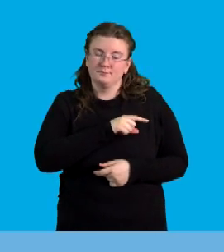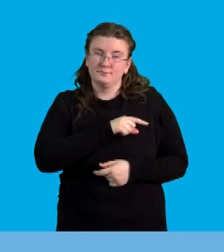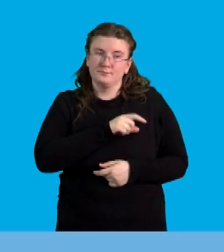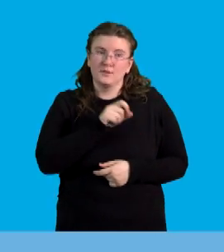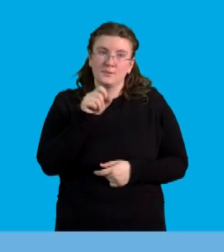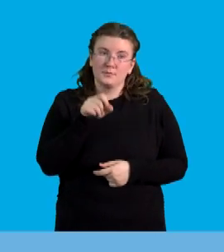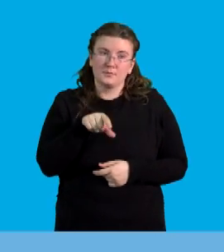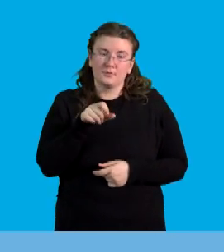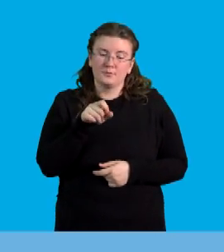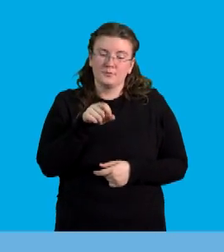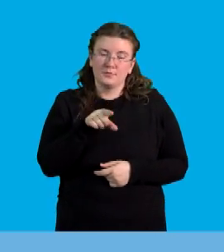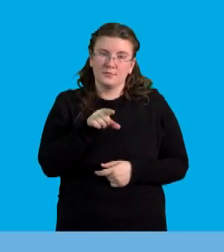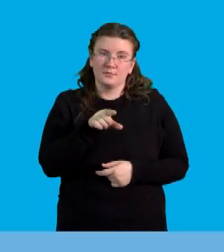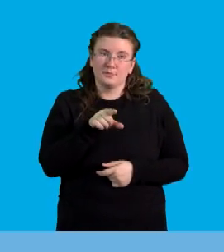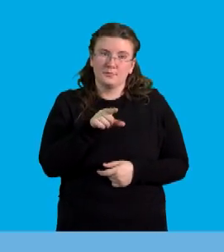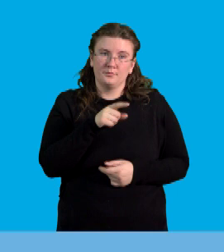they can